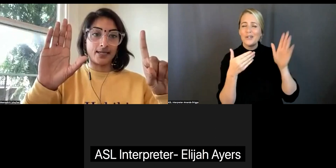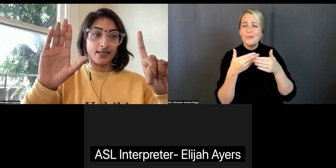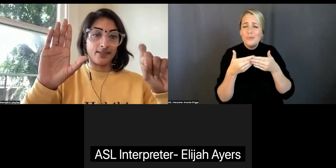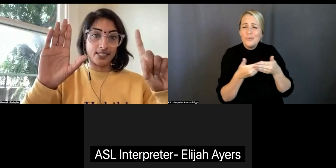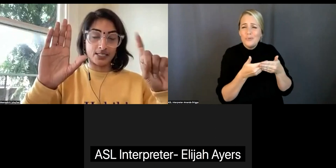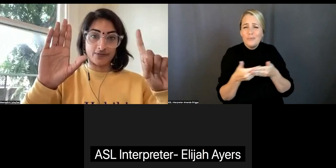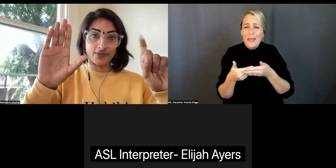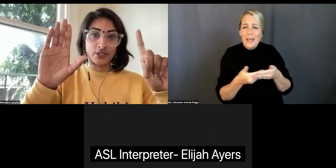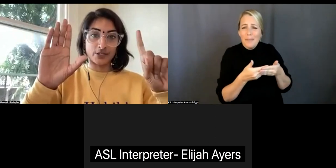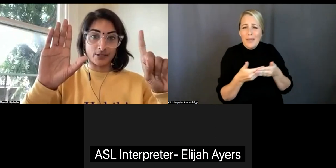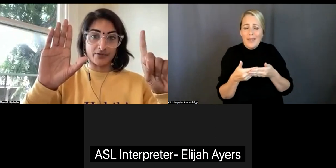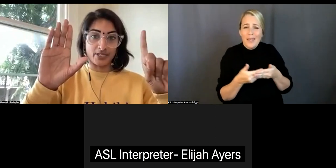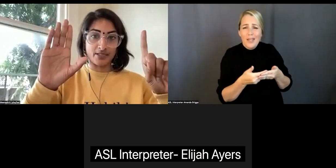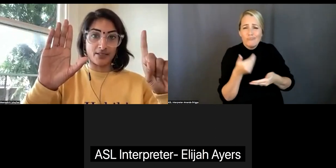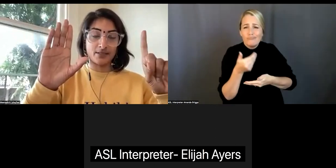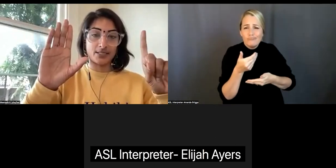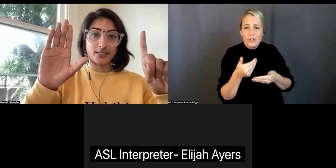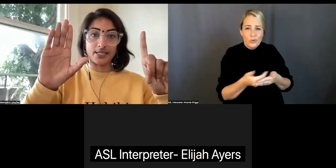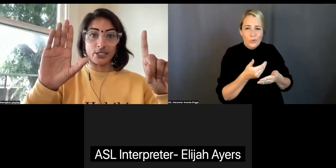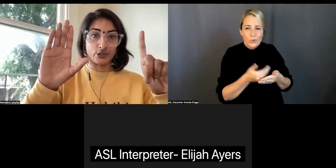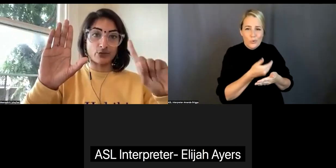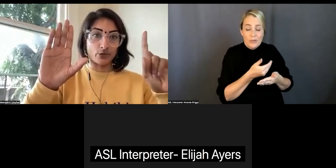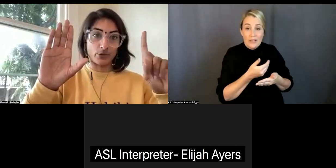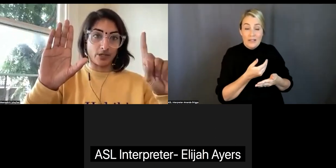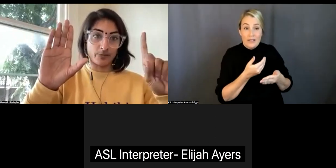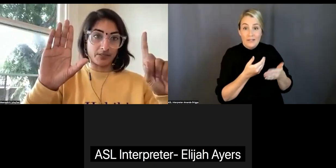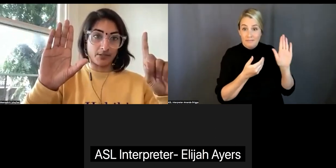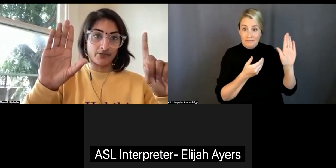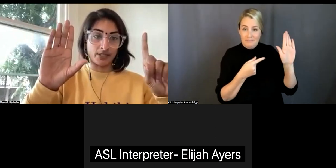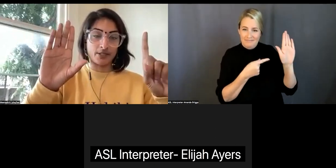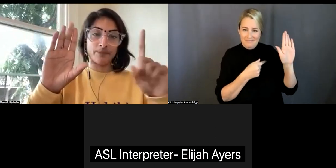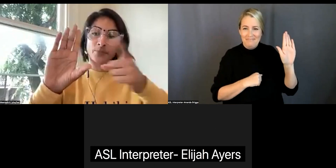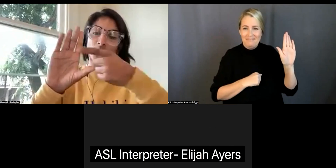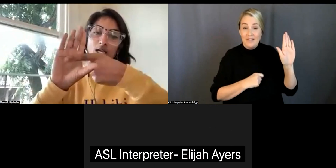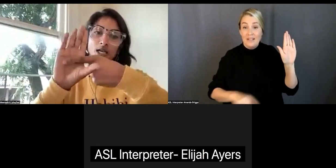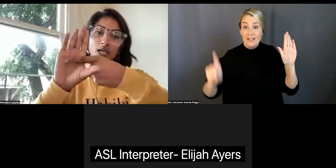and then this finger over here is like a grown-up adult